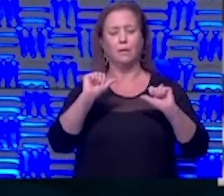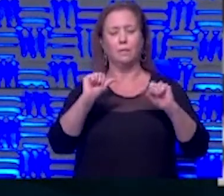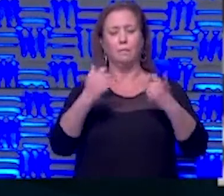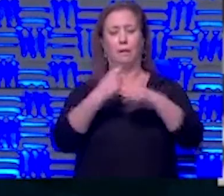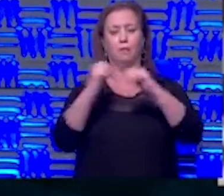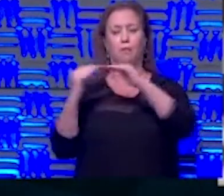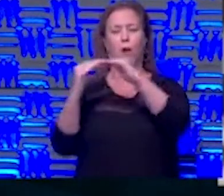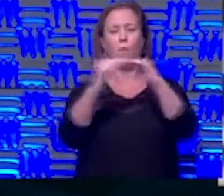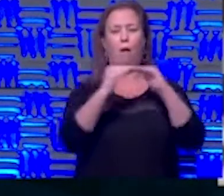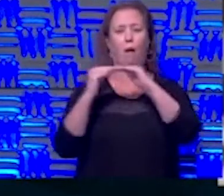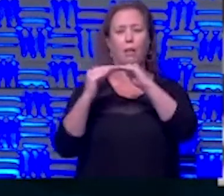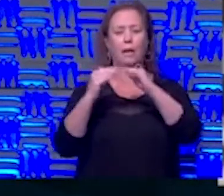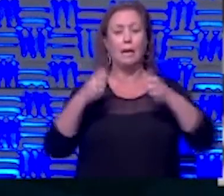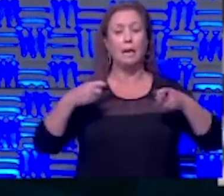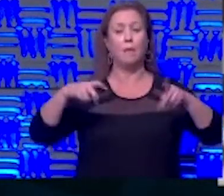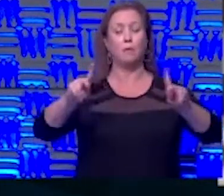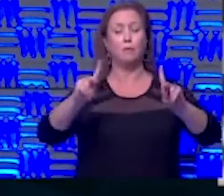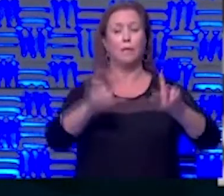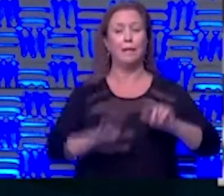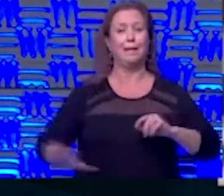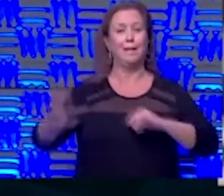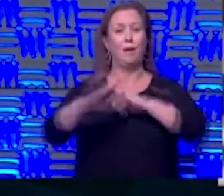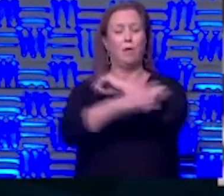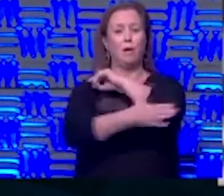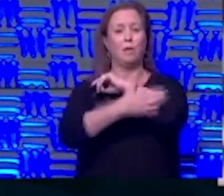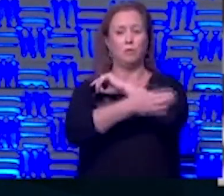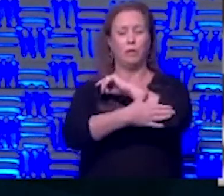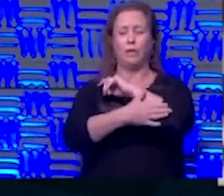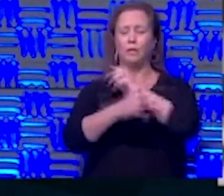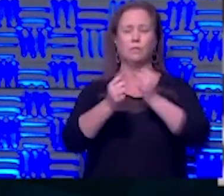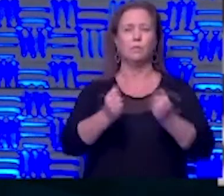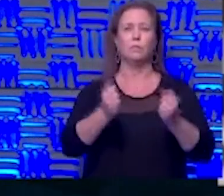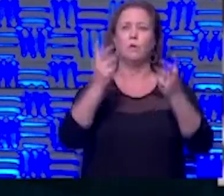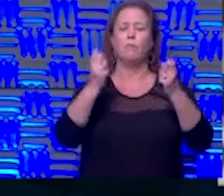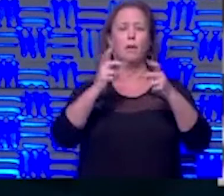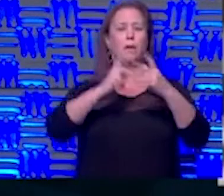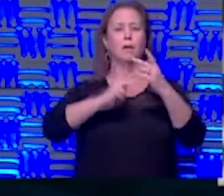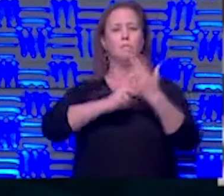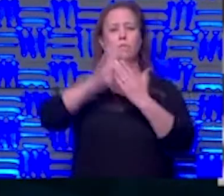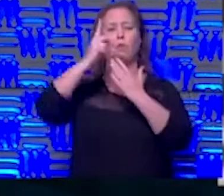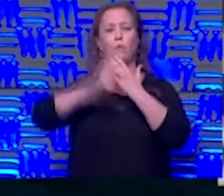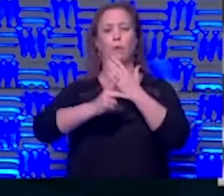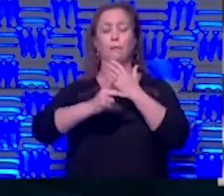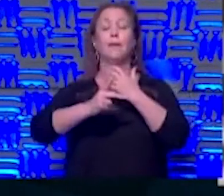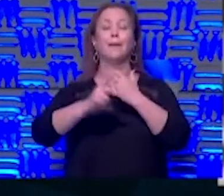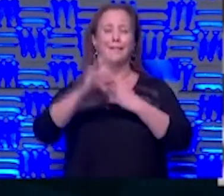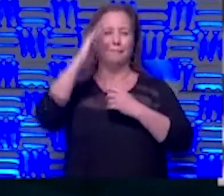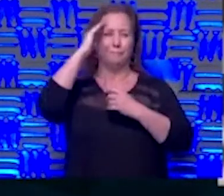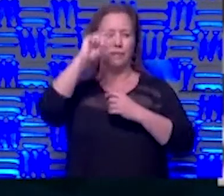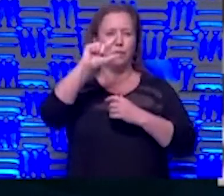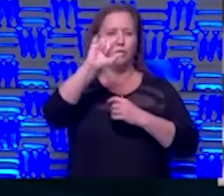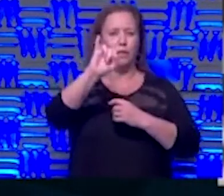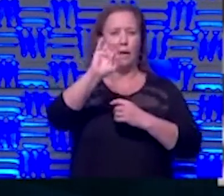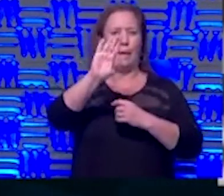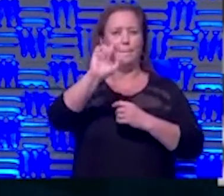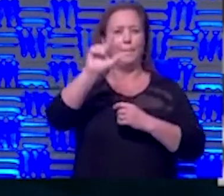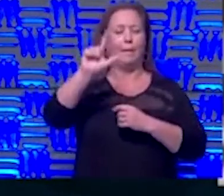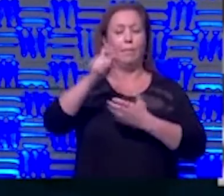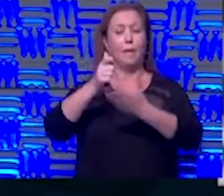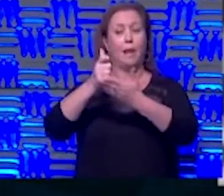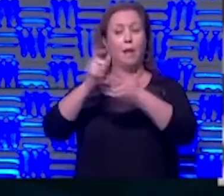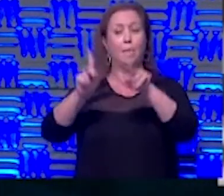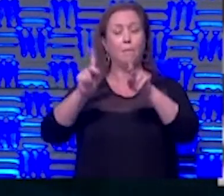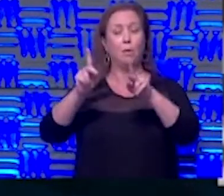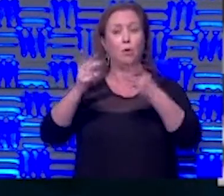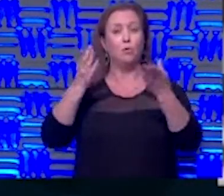and opportunity in this country the myriad of programs, generally known as the GI Bill, that help those who served